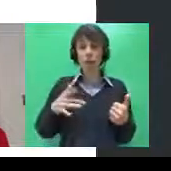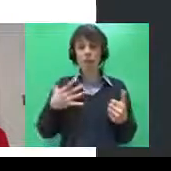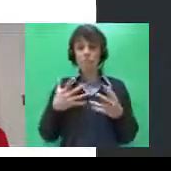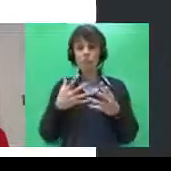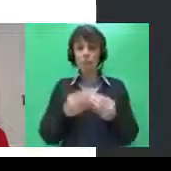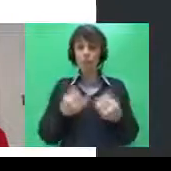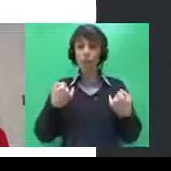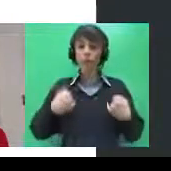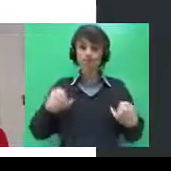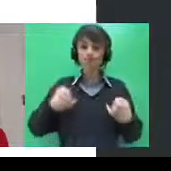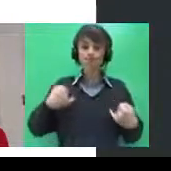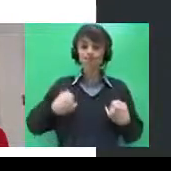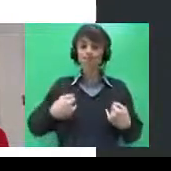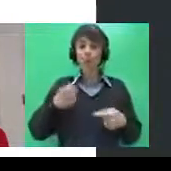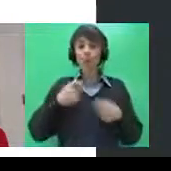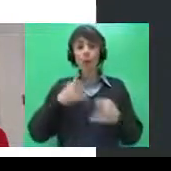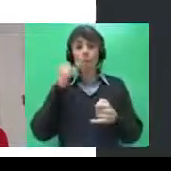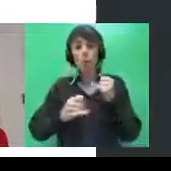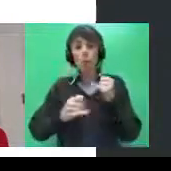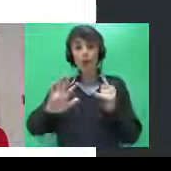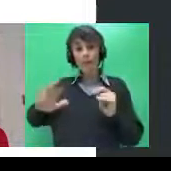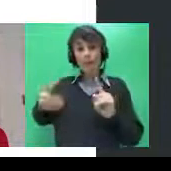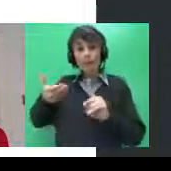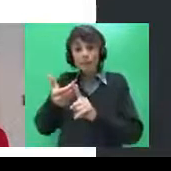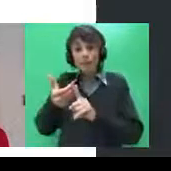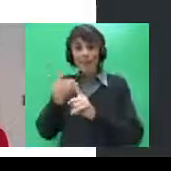not how I want to start a presentation, giving you some stark and